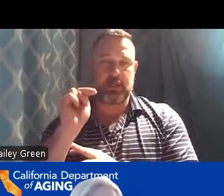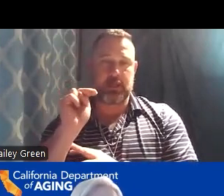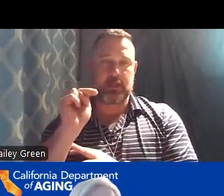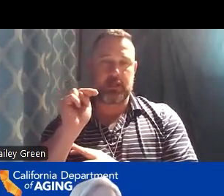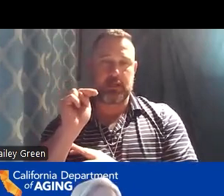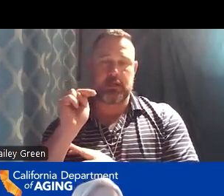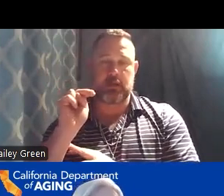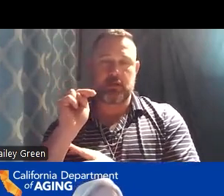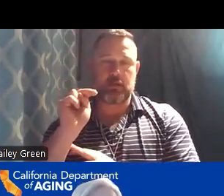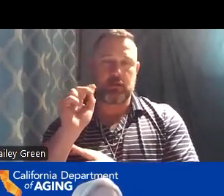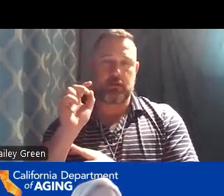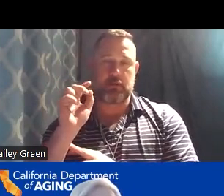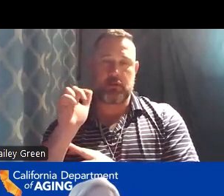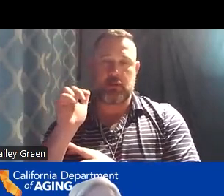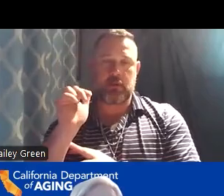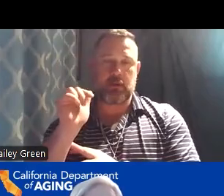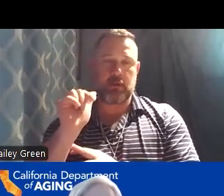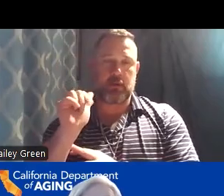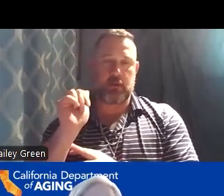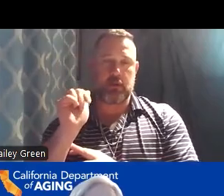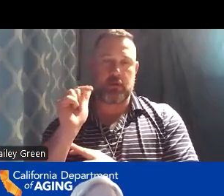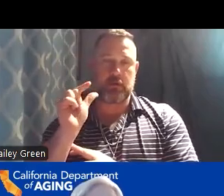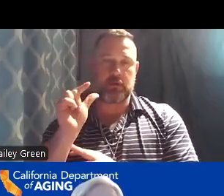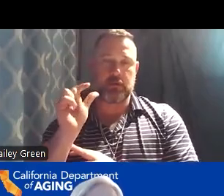in go, AGE